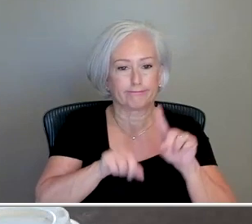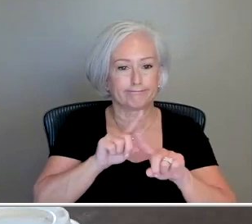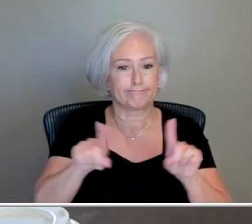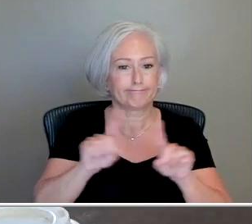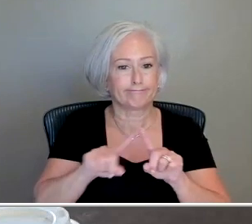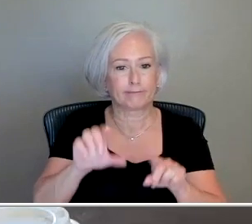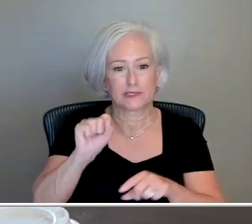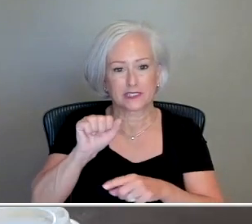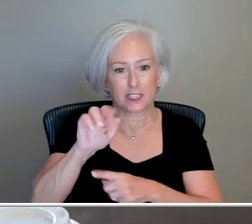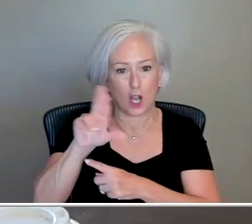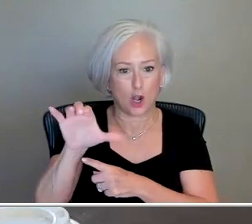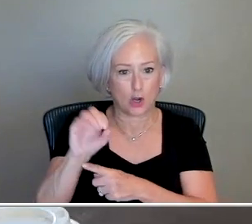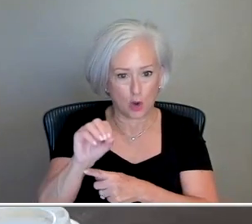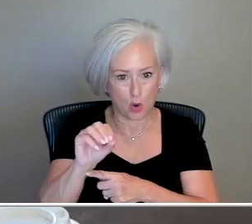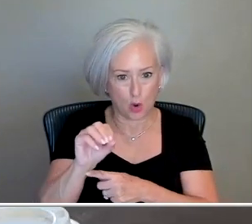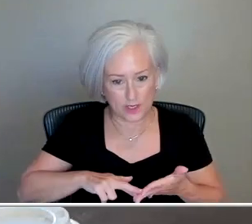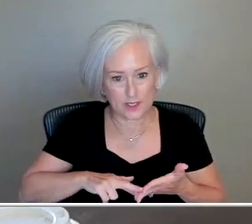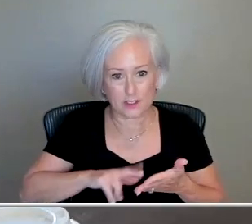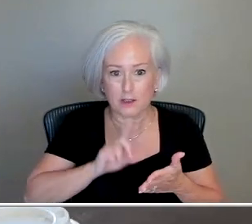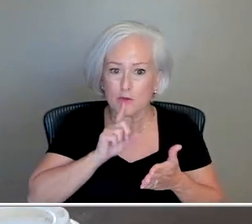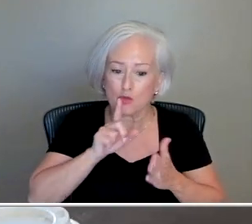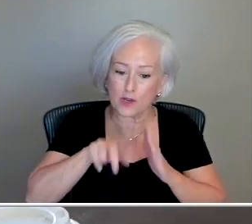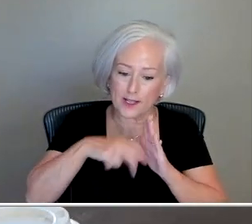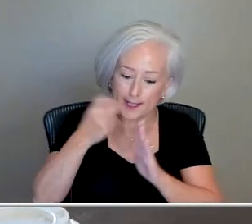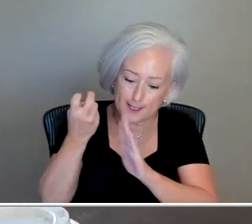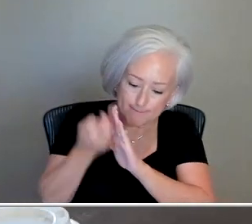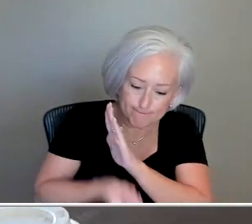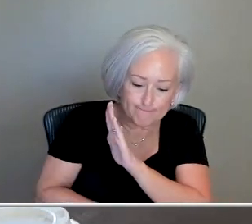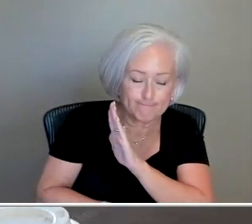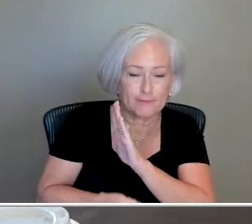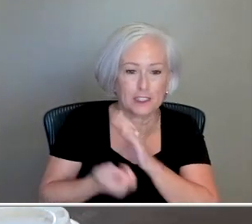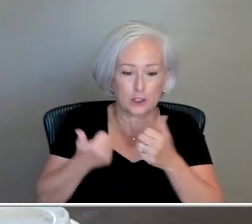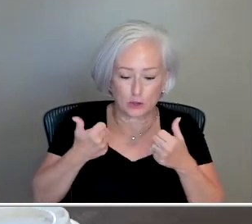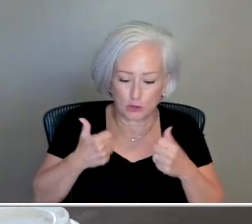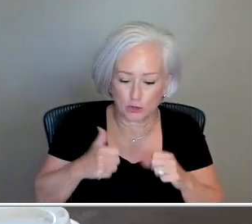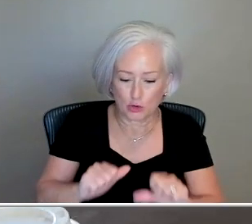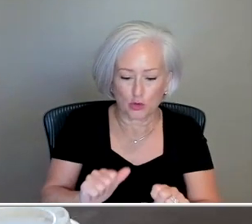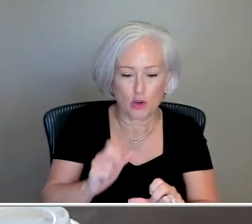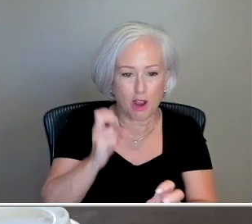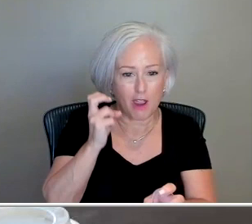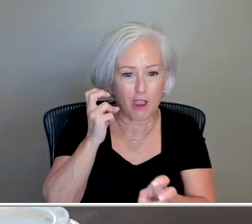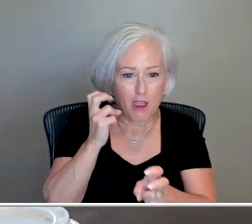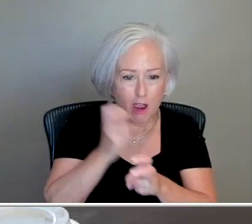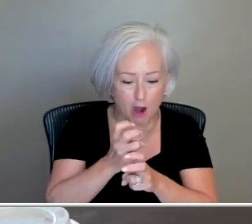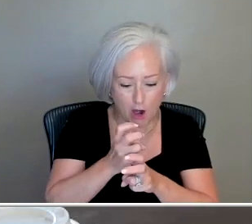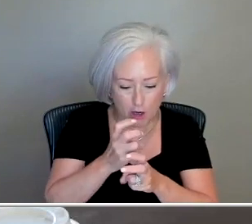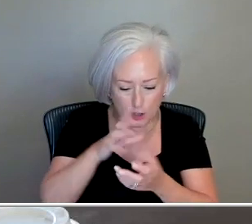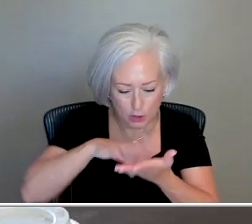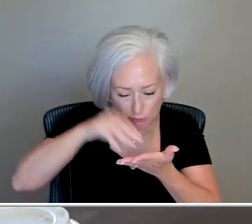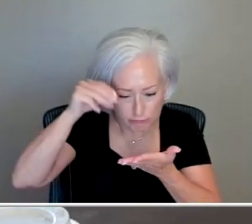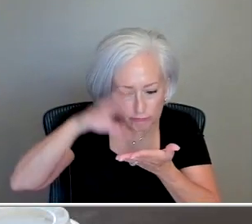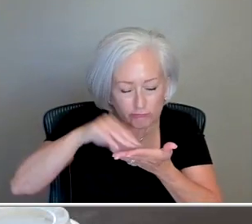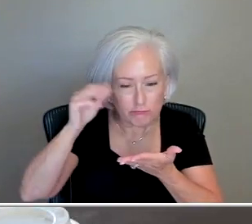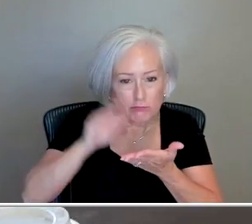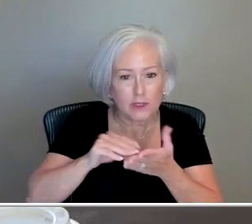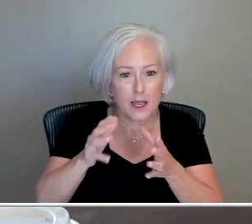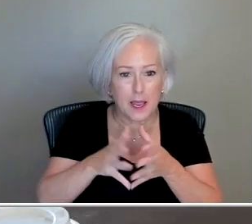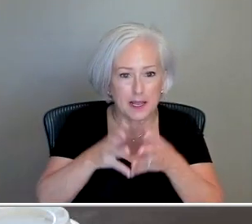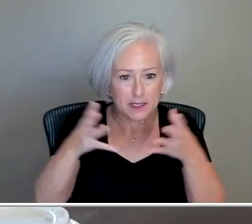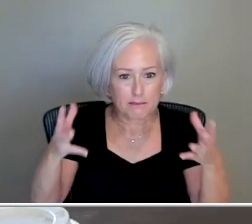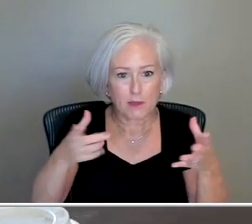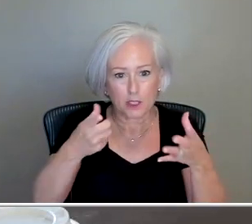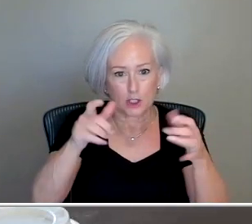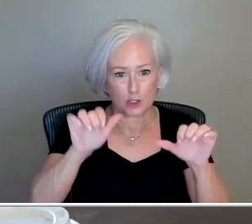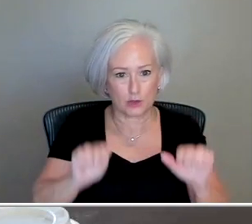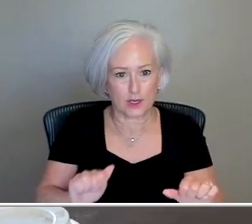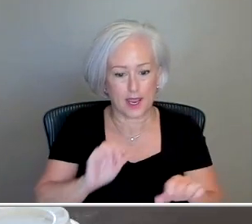own research. Really dive into trying your hardest to find out as much as you can about your own treatment that